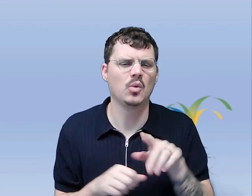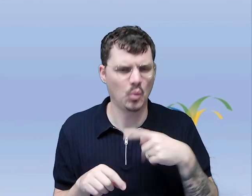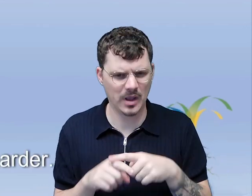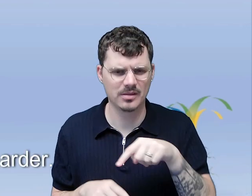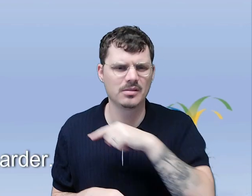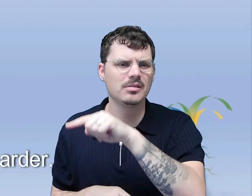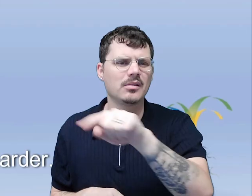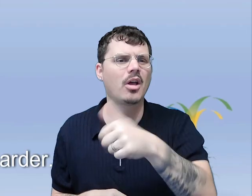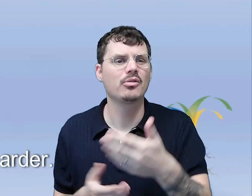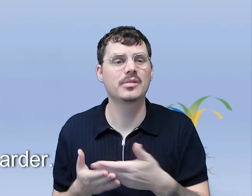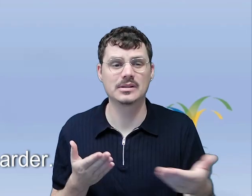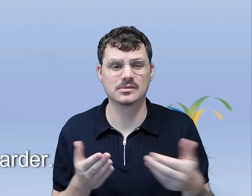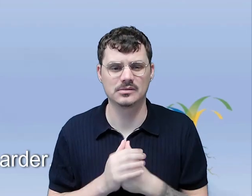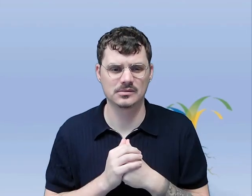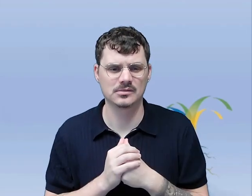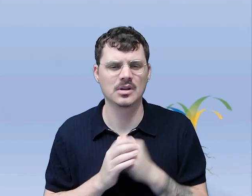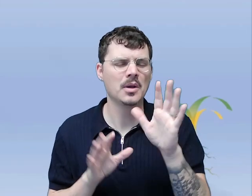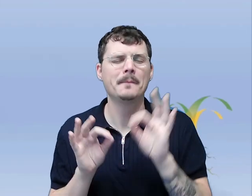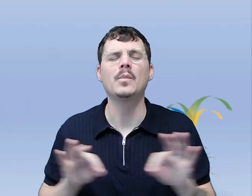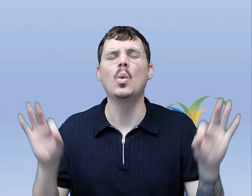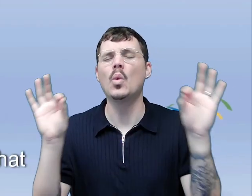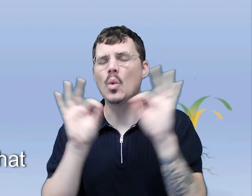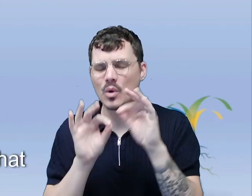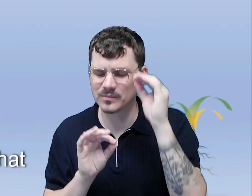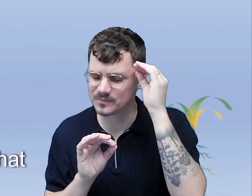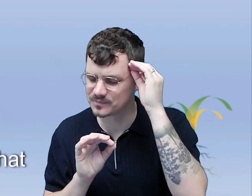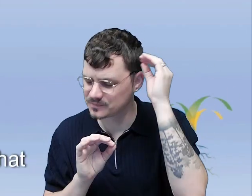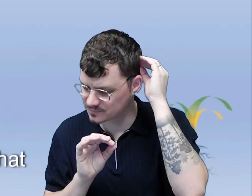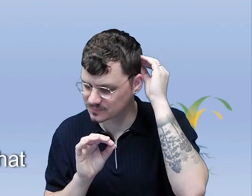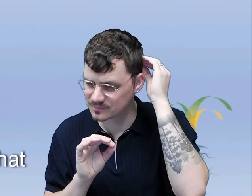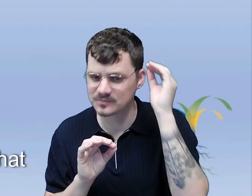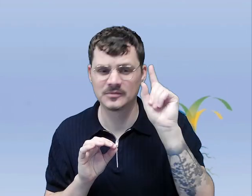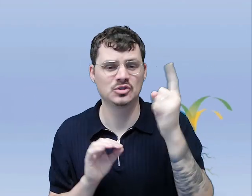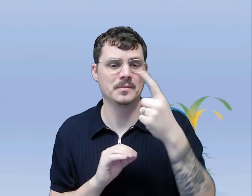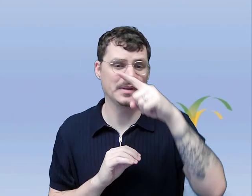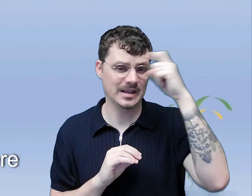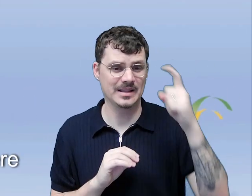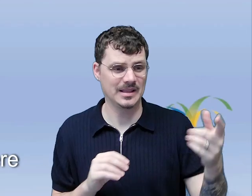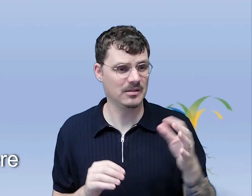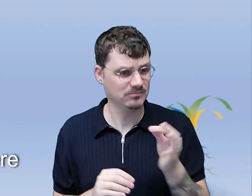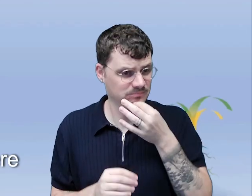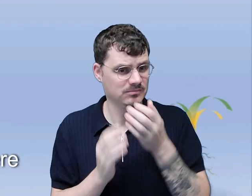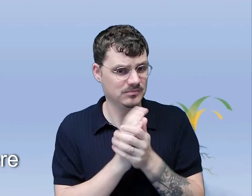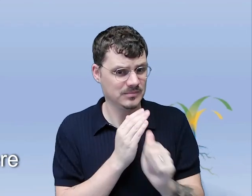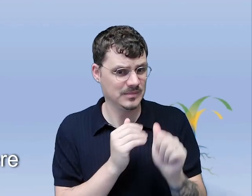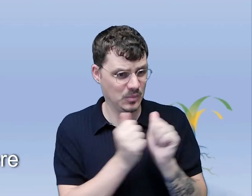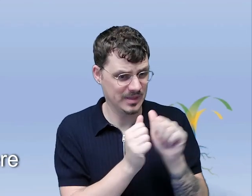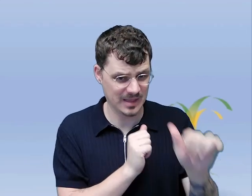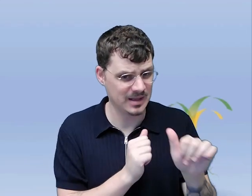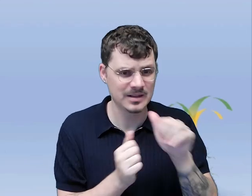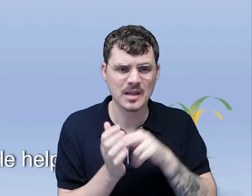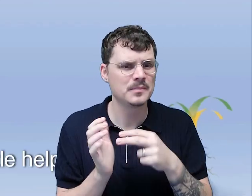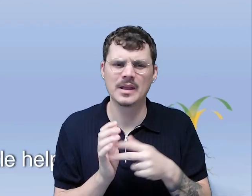hard when it comes to the stuff that's harder. It's important to keep in mind that just because they got this gift